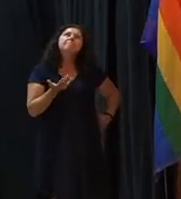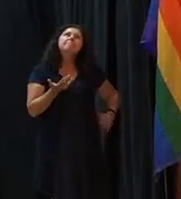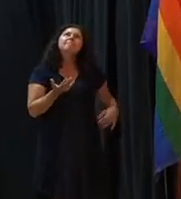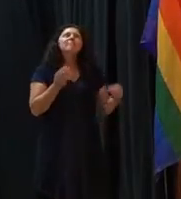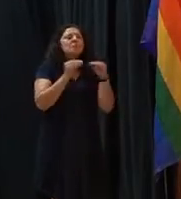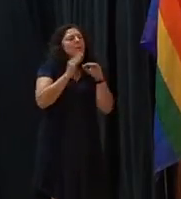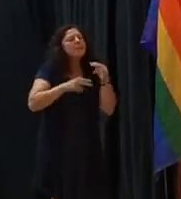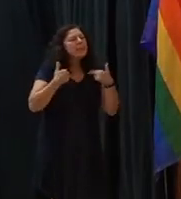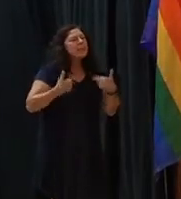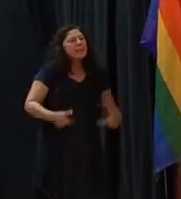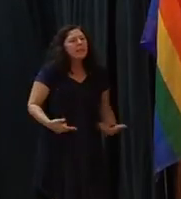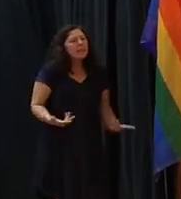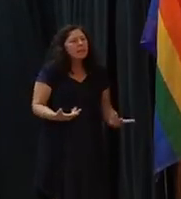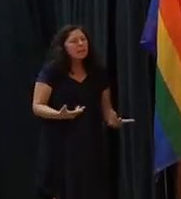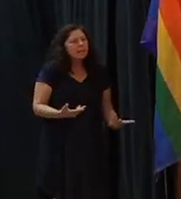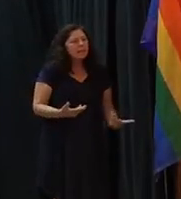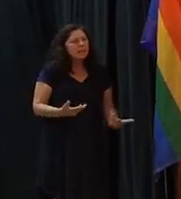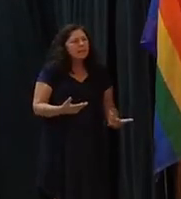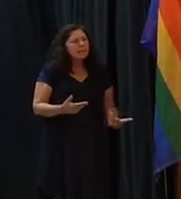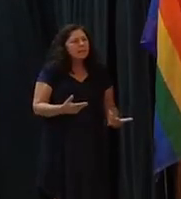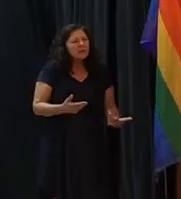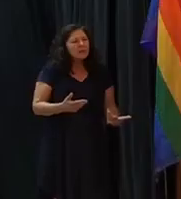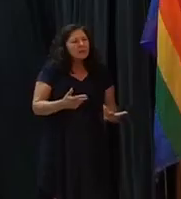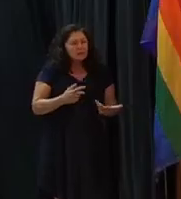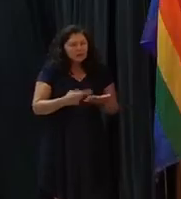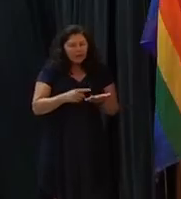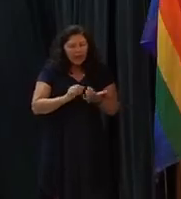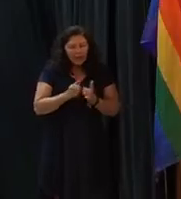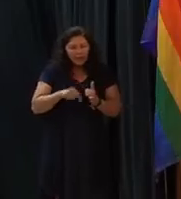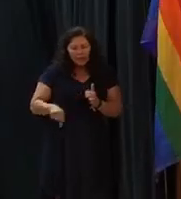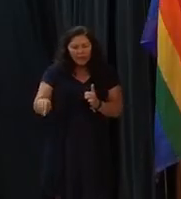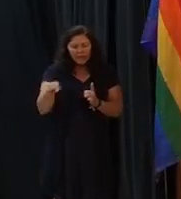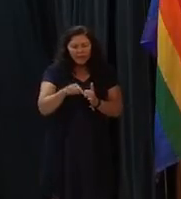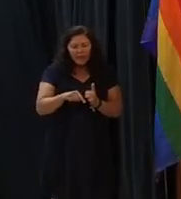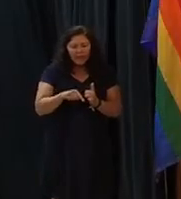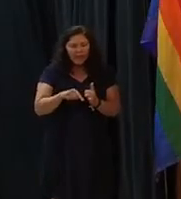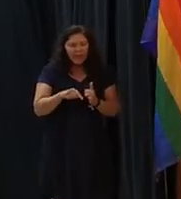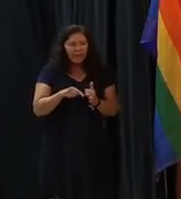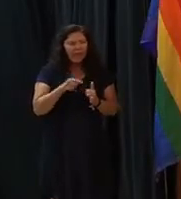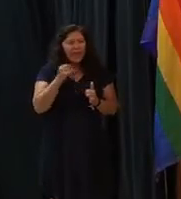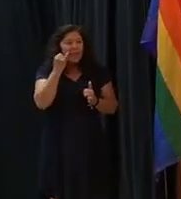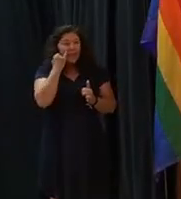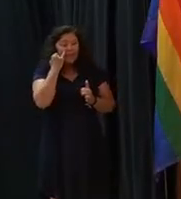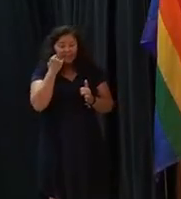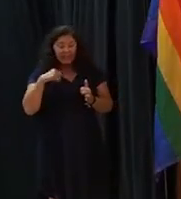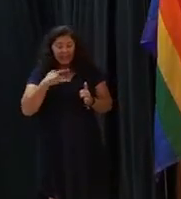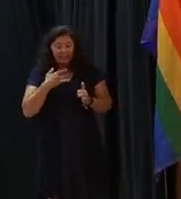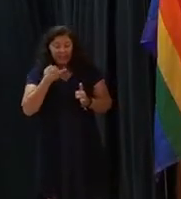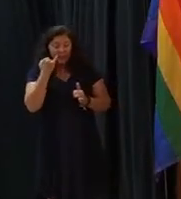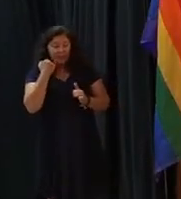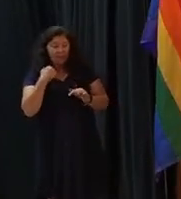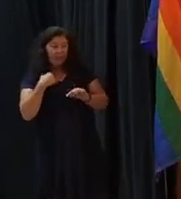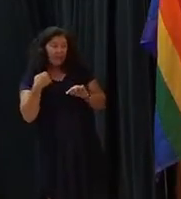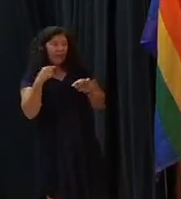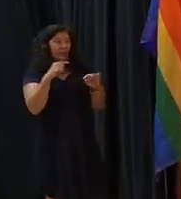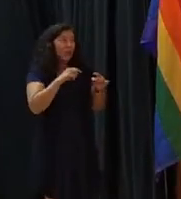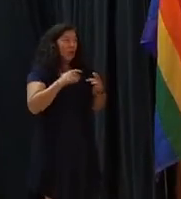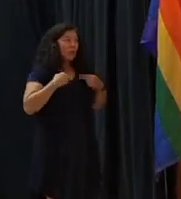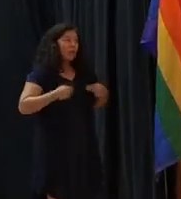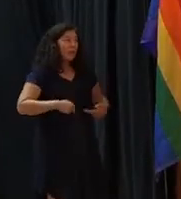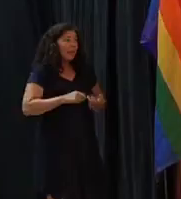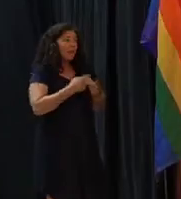issue, it is going to be about how they're going to humiliate them or talk down to them if they go with health issues